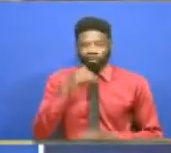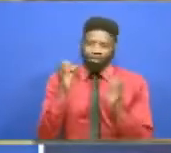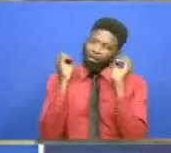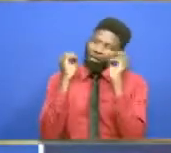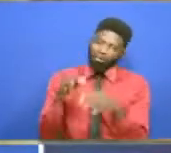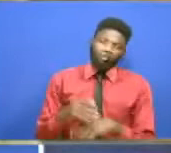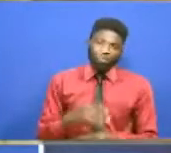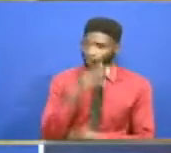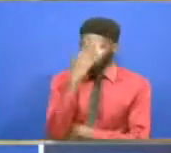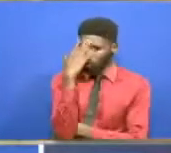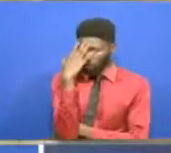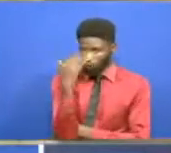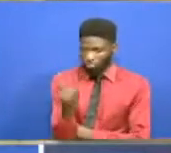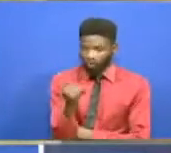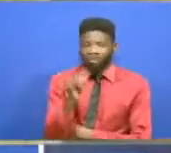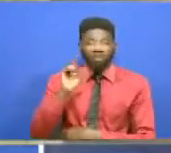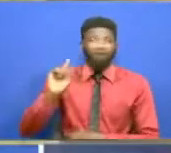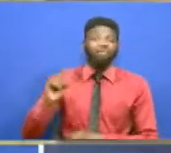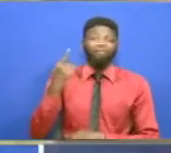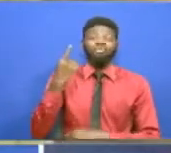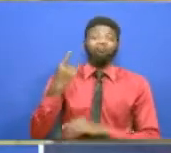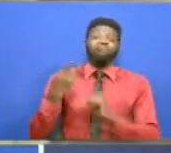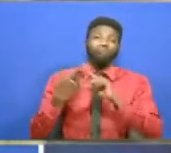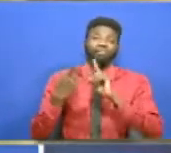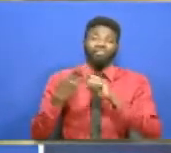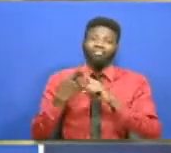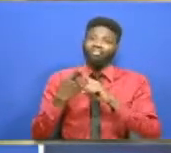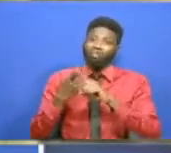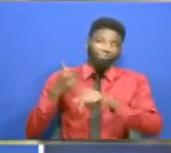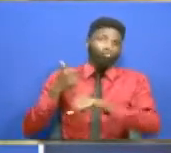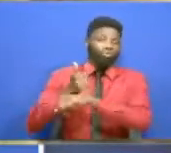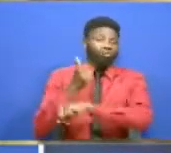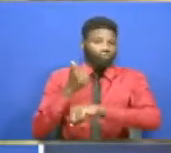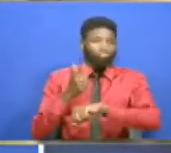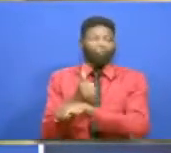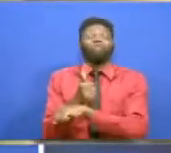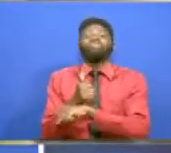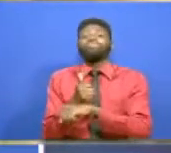Kwa sababu kwanza kutusi kiongozi wa inchi,